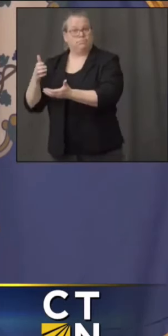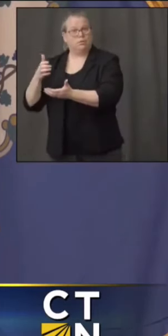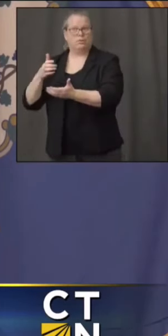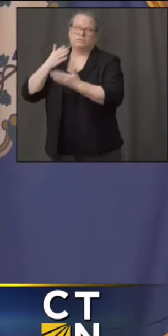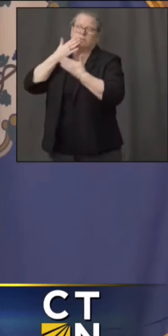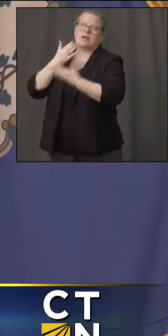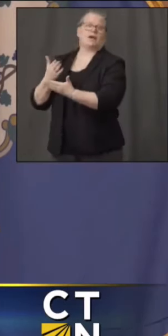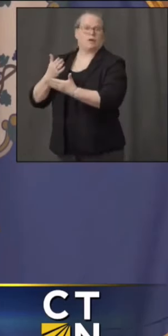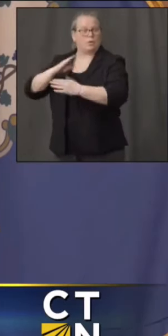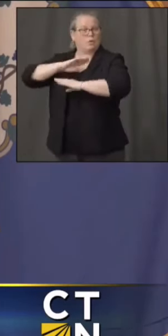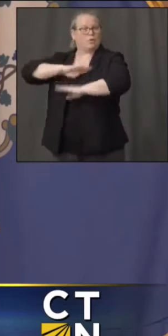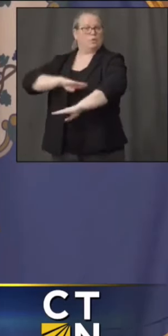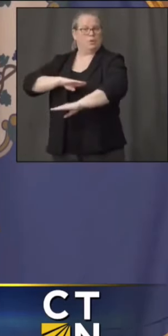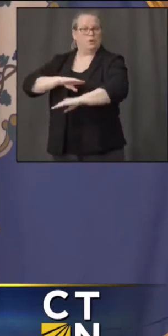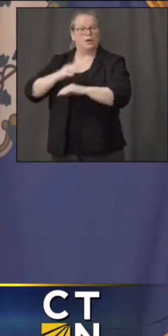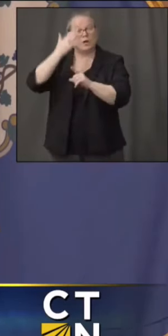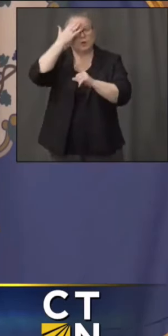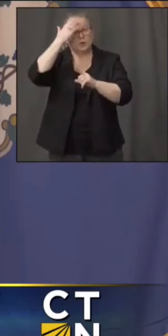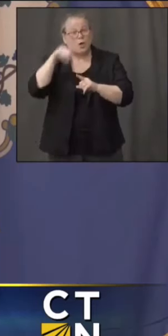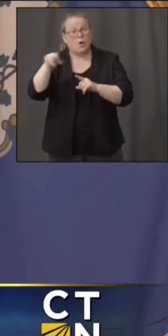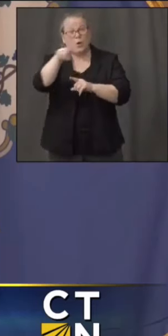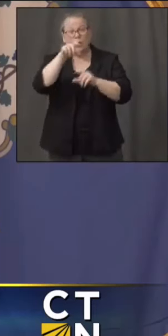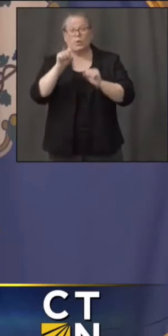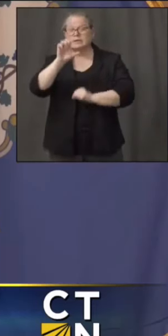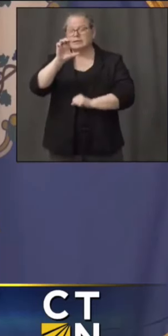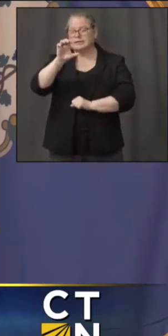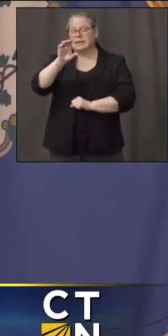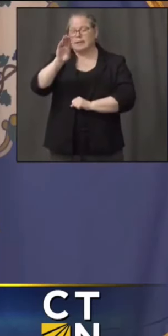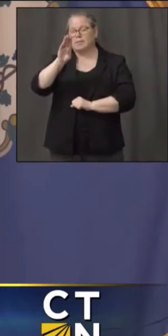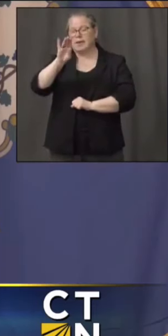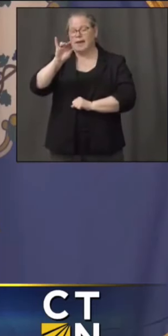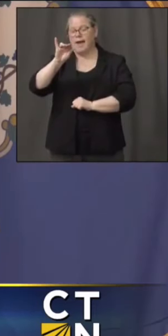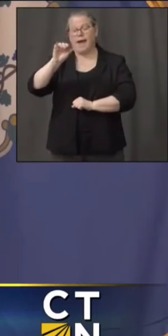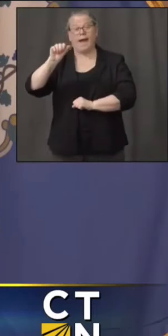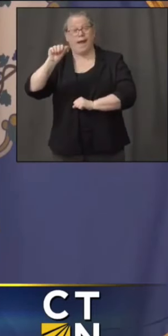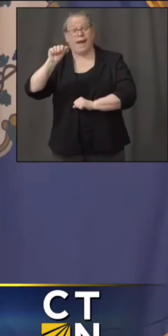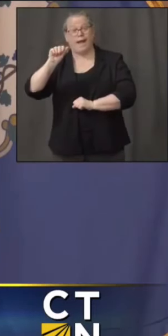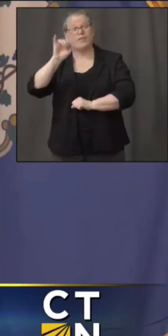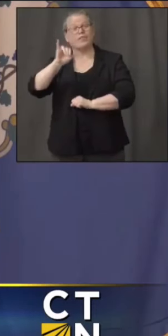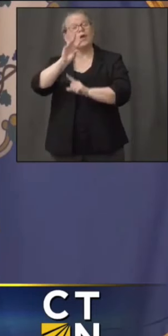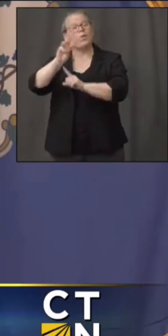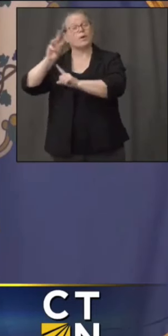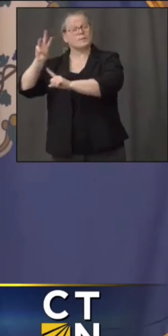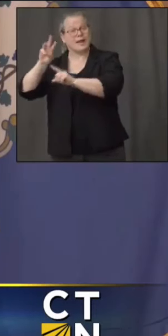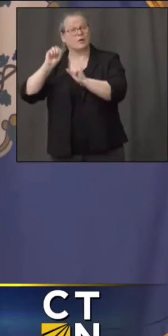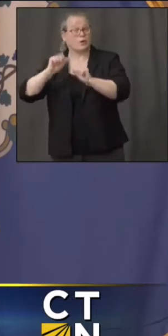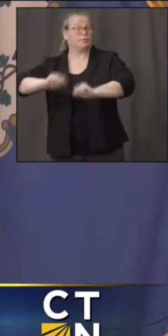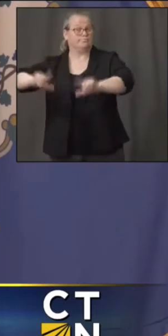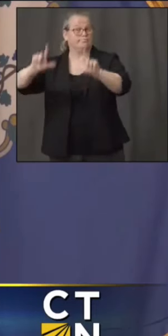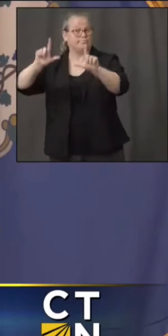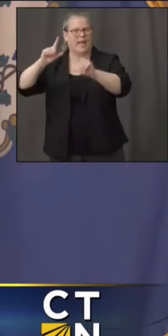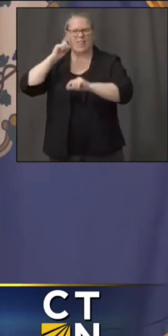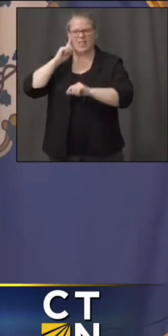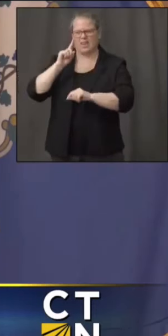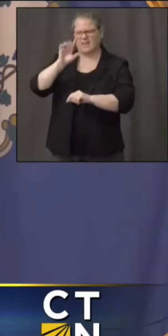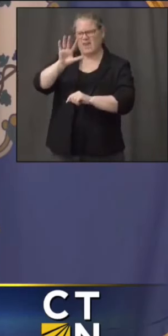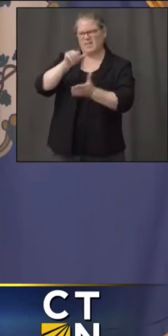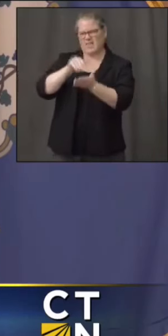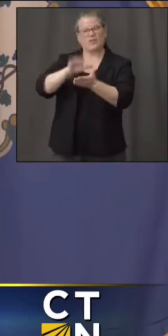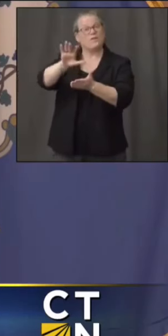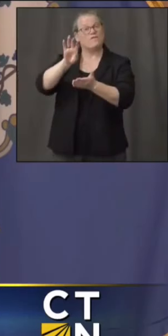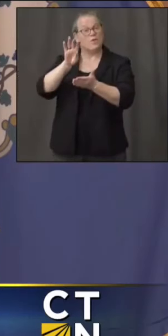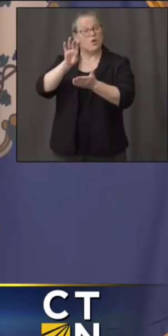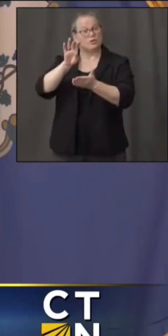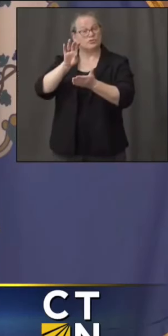to the CBIA website, and I think we've had 5,400 small businesses with less than